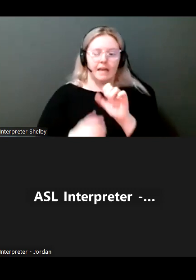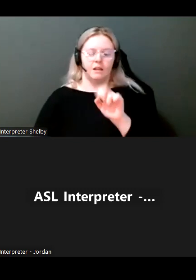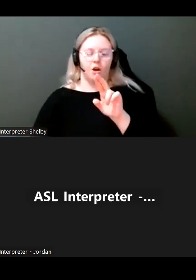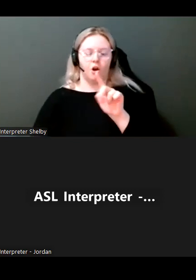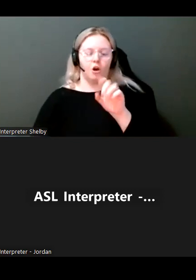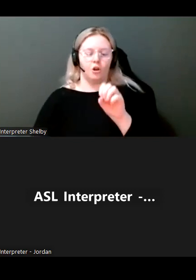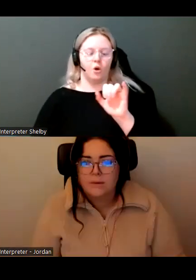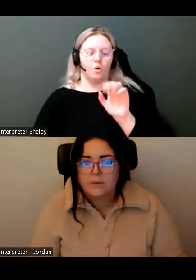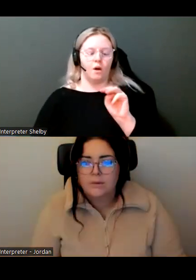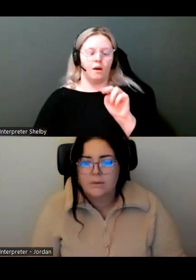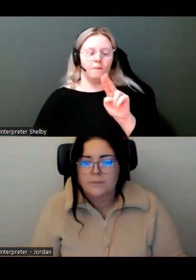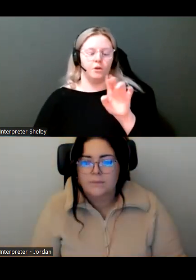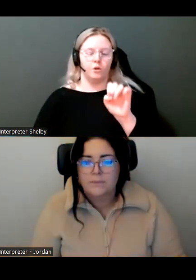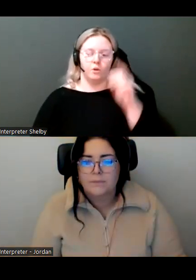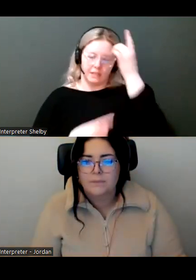disorders?